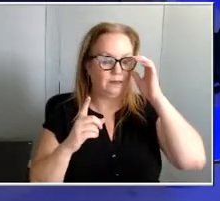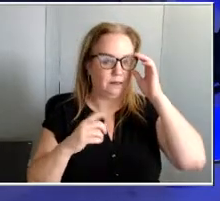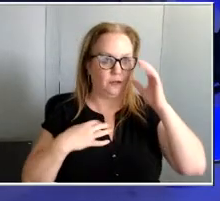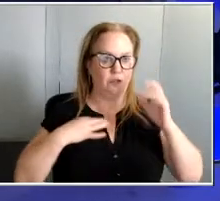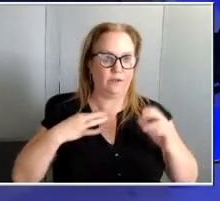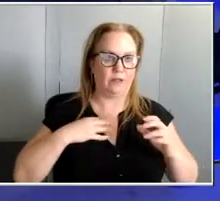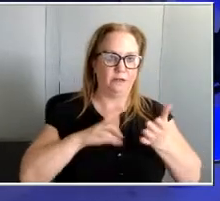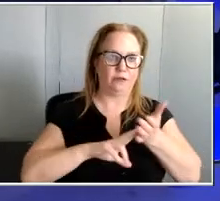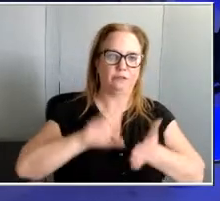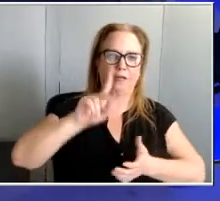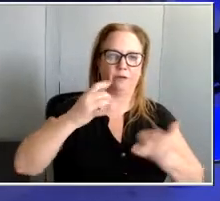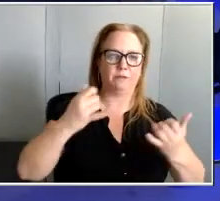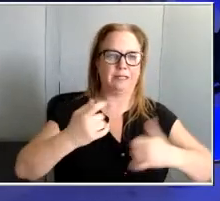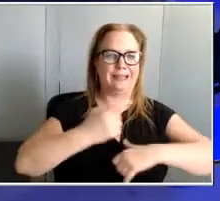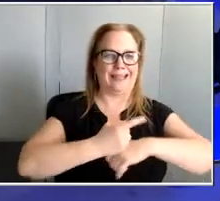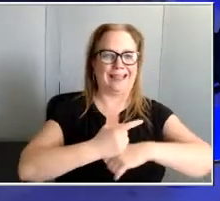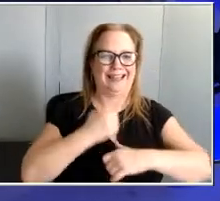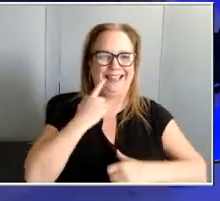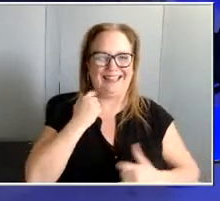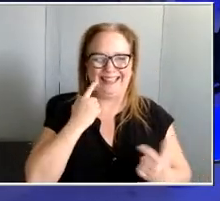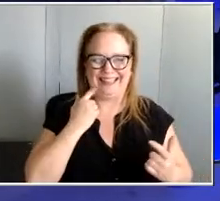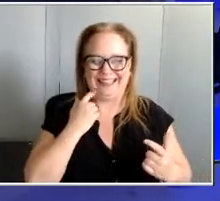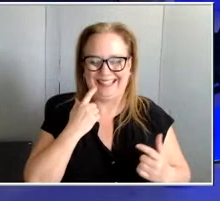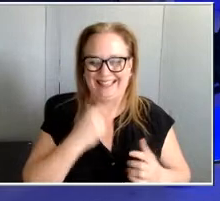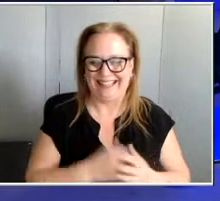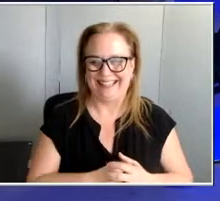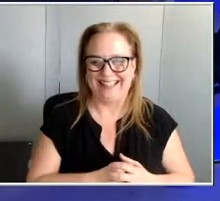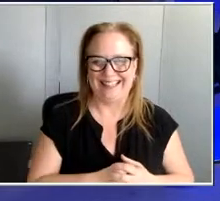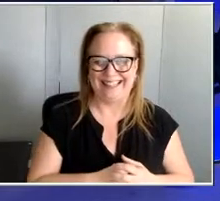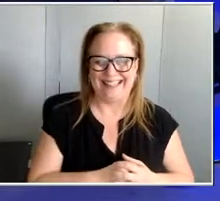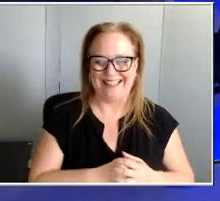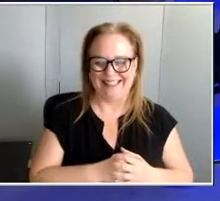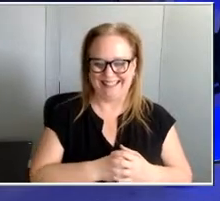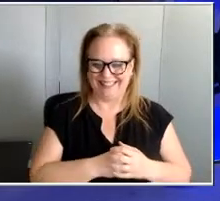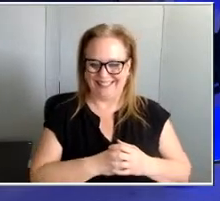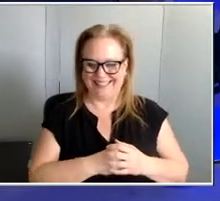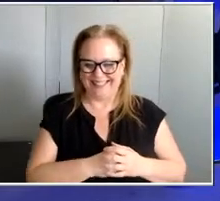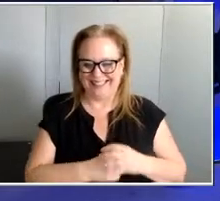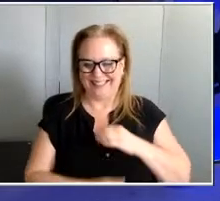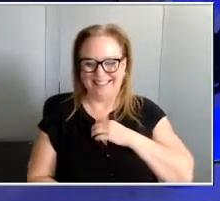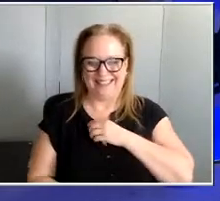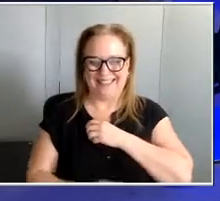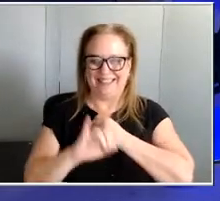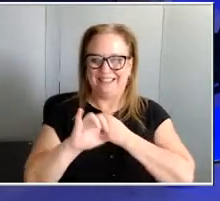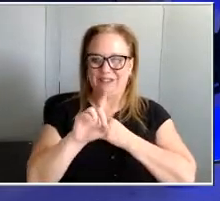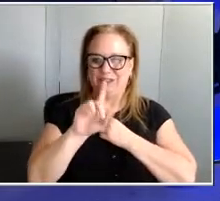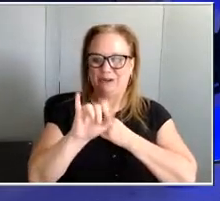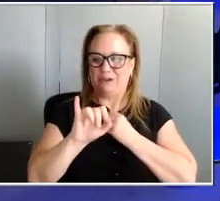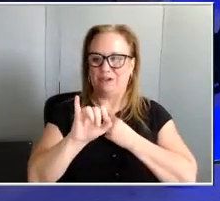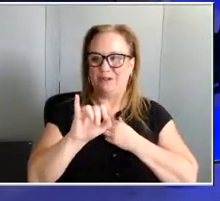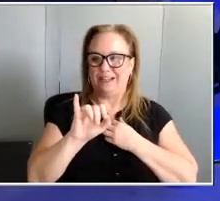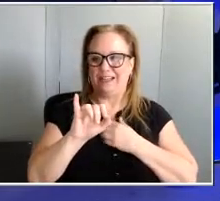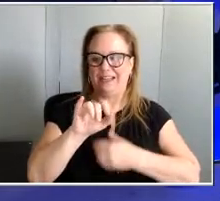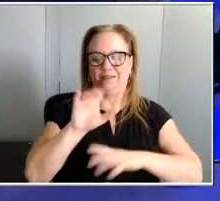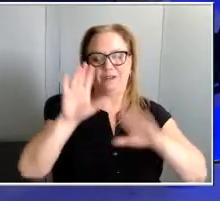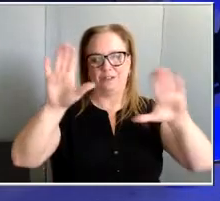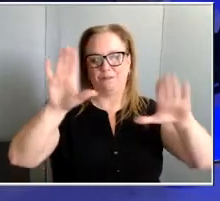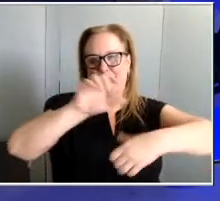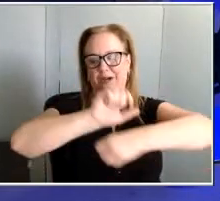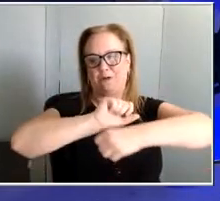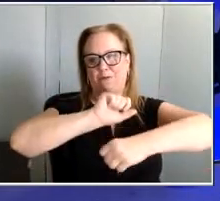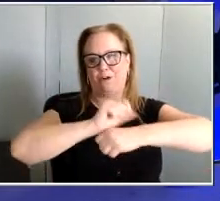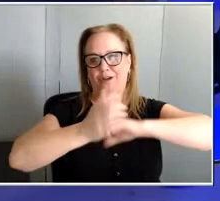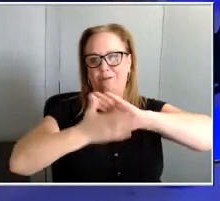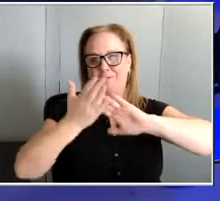up for the AARP. You're probably eligible now. Just saying. I think so. Jody Schmidt, you've been all over the state, done great work, got things running